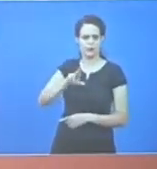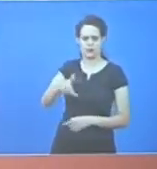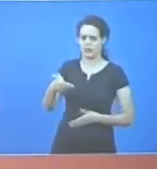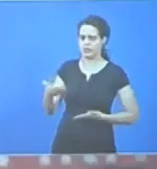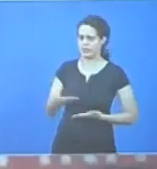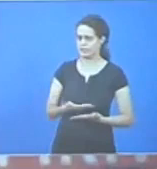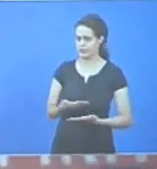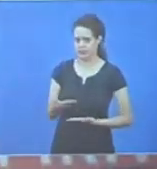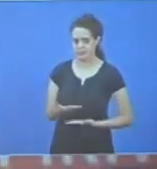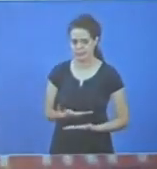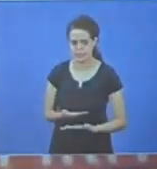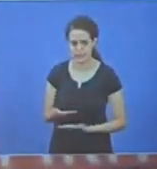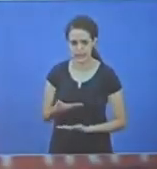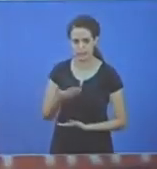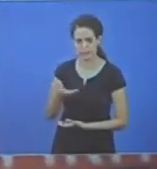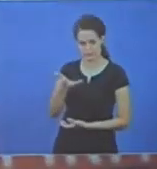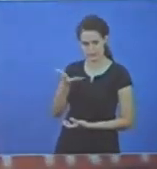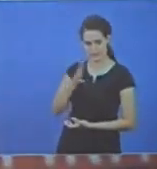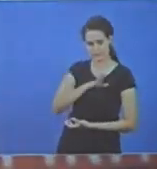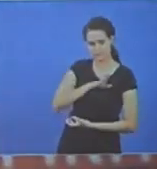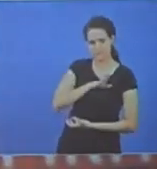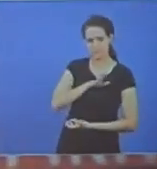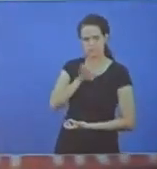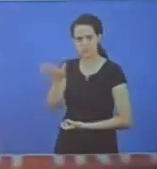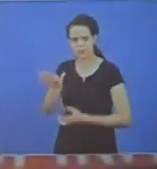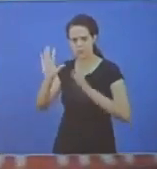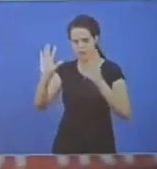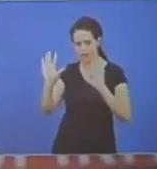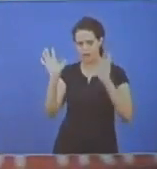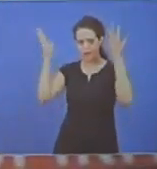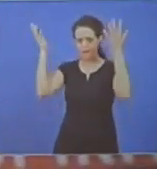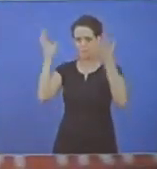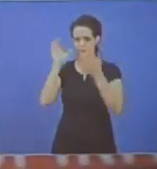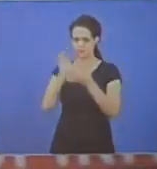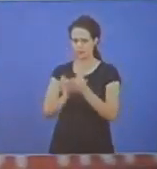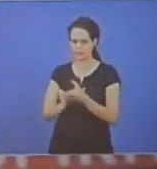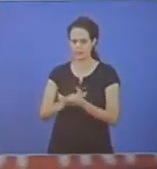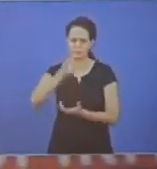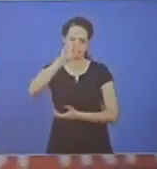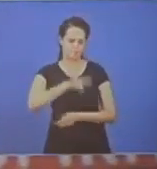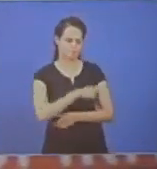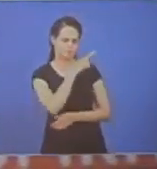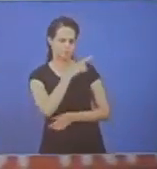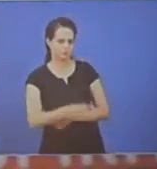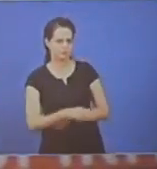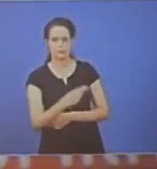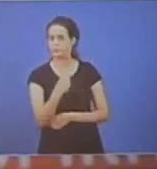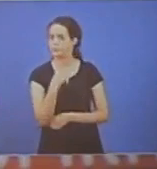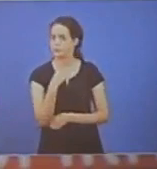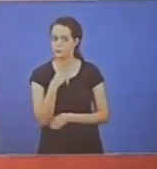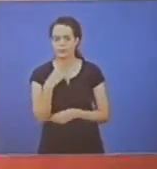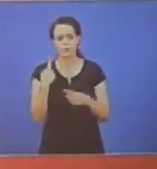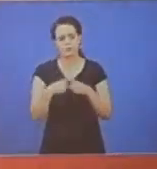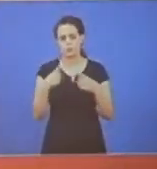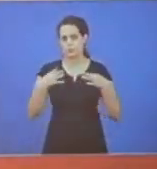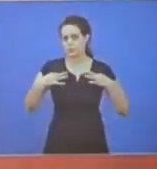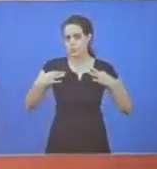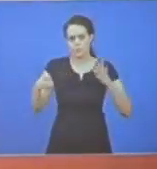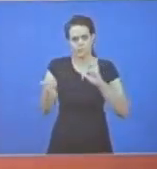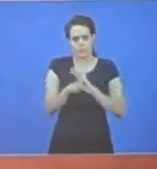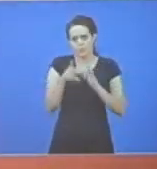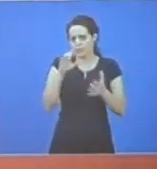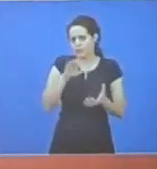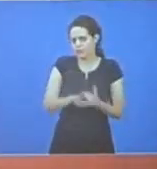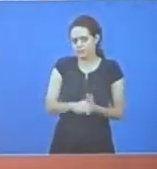Whoever was not a servant and tried to enter in the wedding, he was excluded, were the ones that